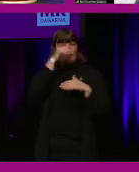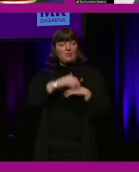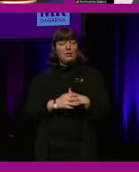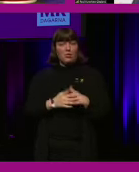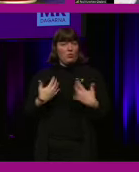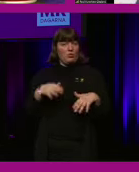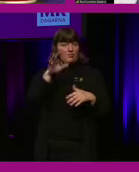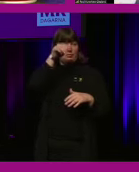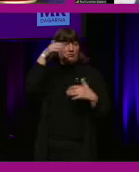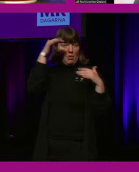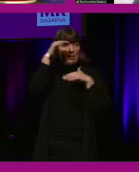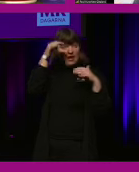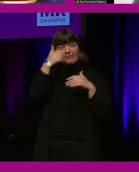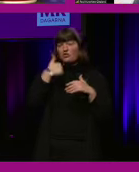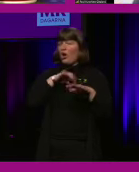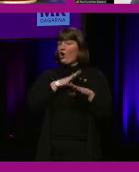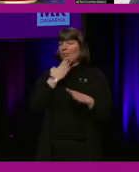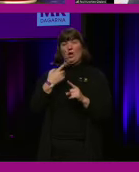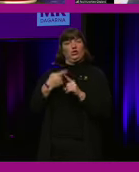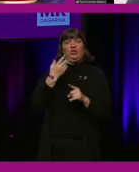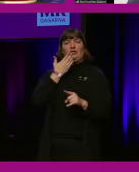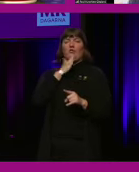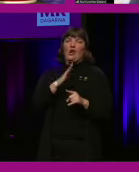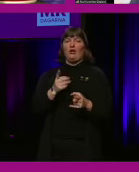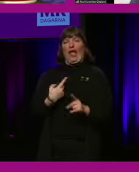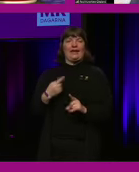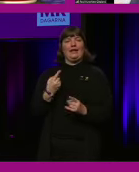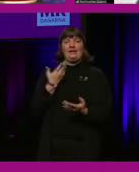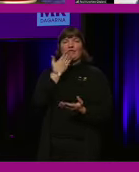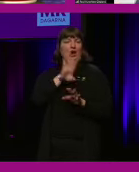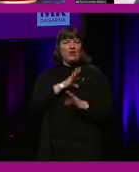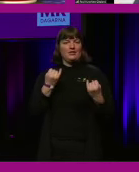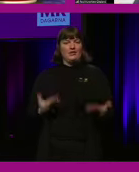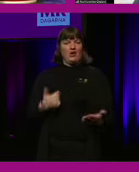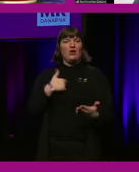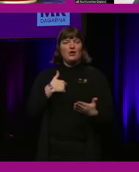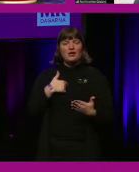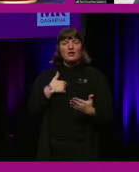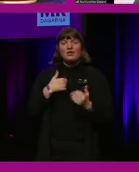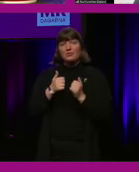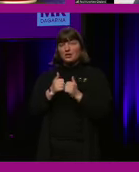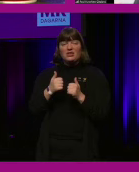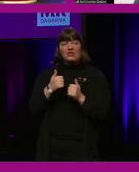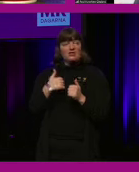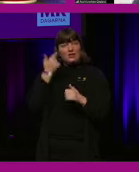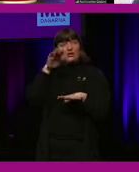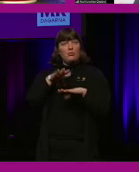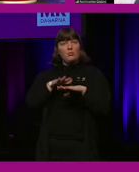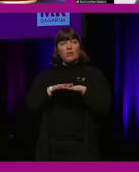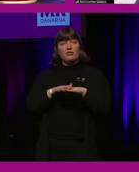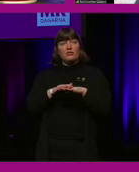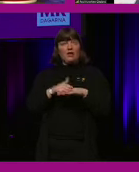really problematic, and I don't have a nice answer, nice, neat, easy answer to it. I just think it's the reality that